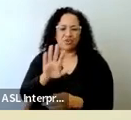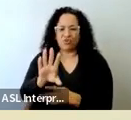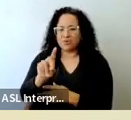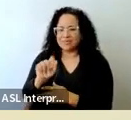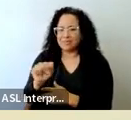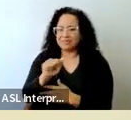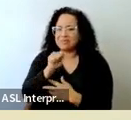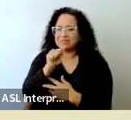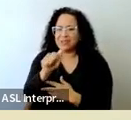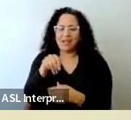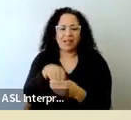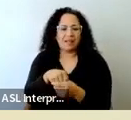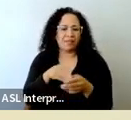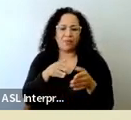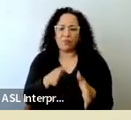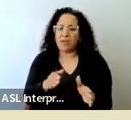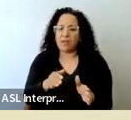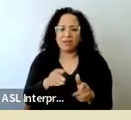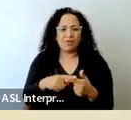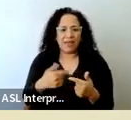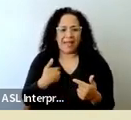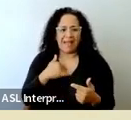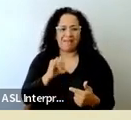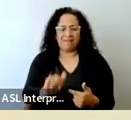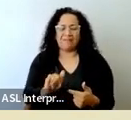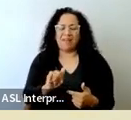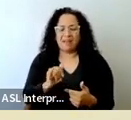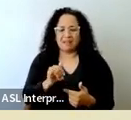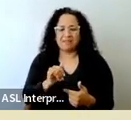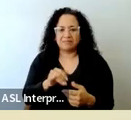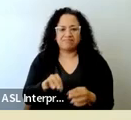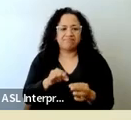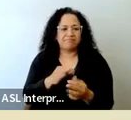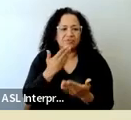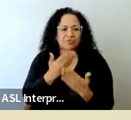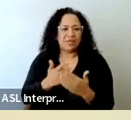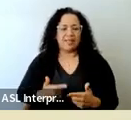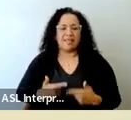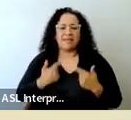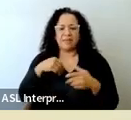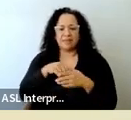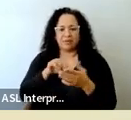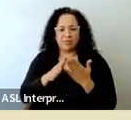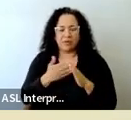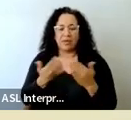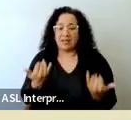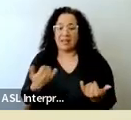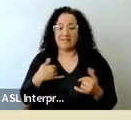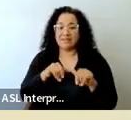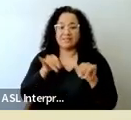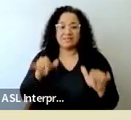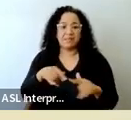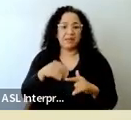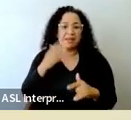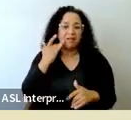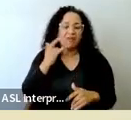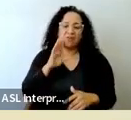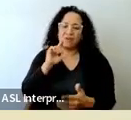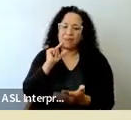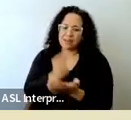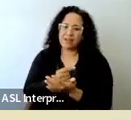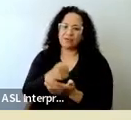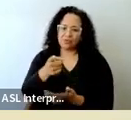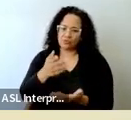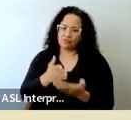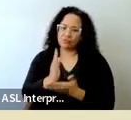should not be in the way of having that meaningful life in the community. And we have a system in California that's going to guarantee you are